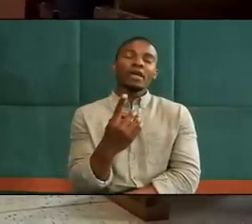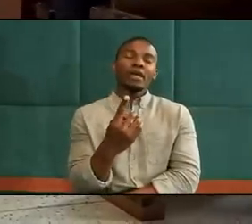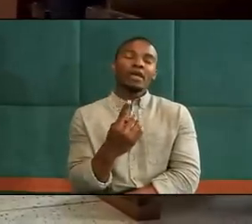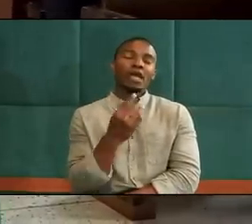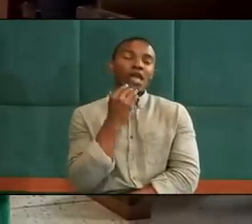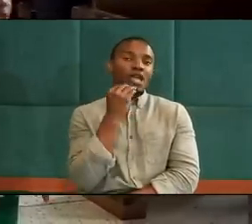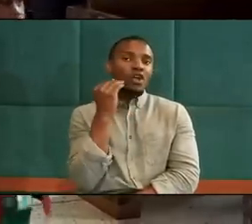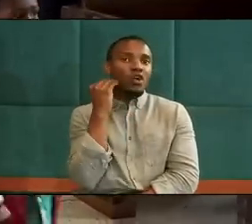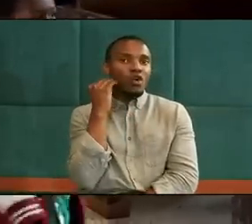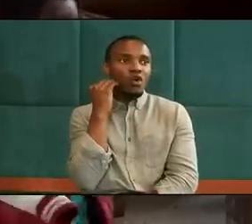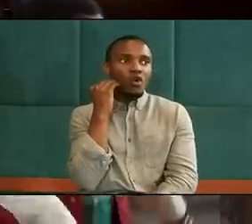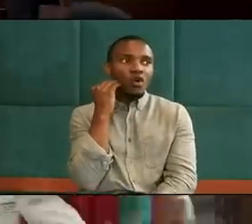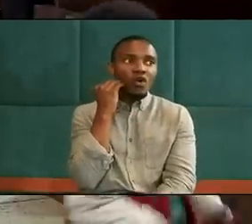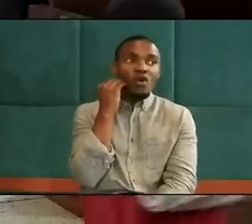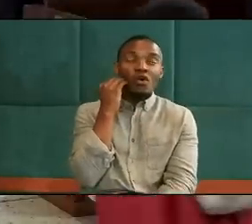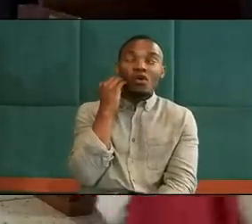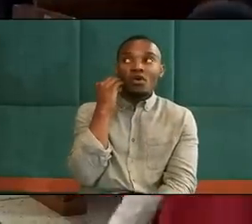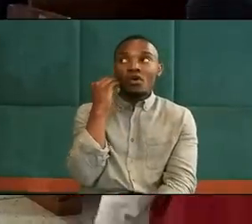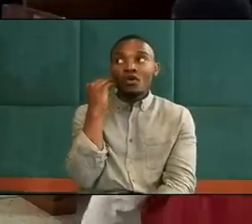Come and join us.